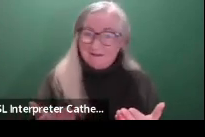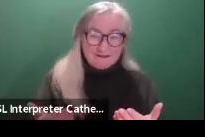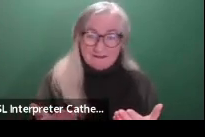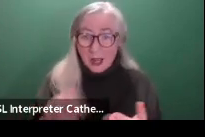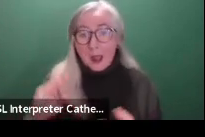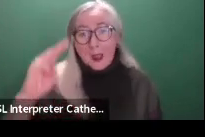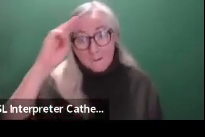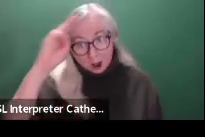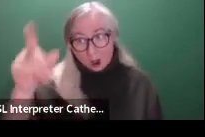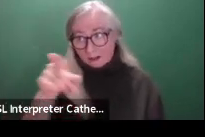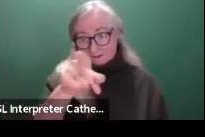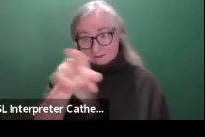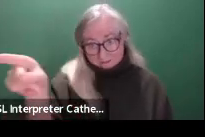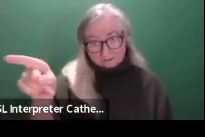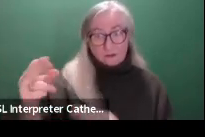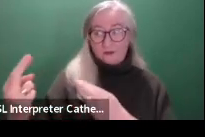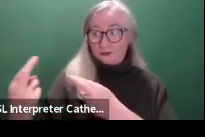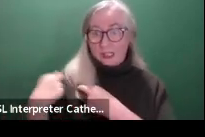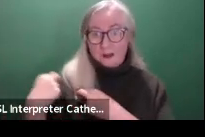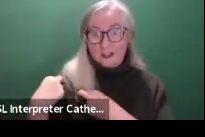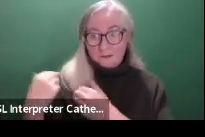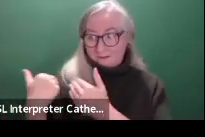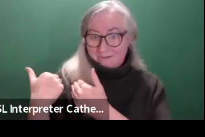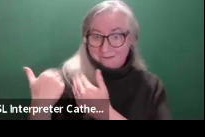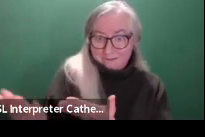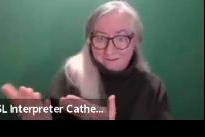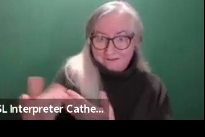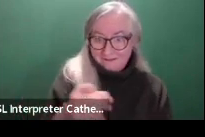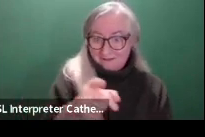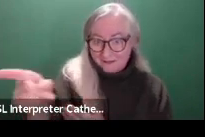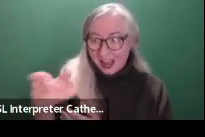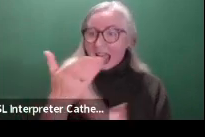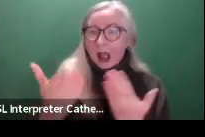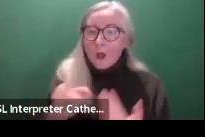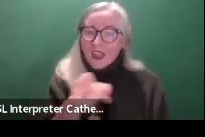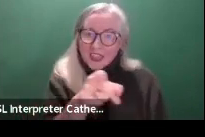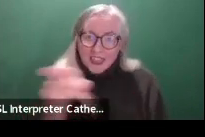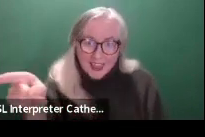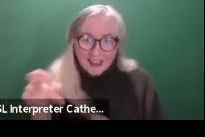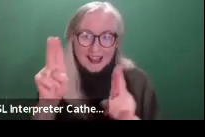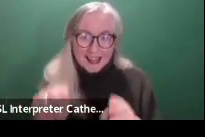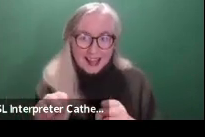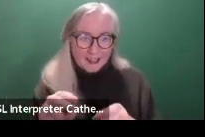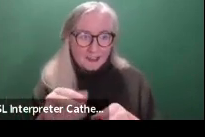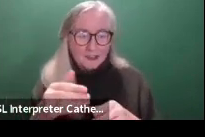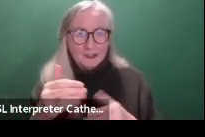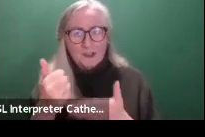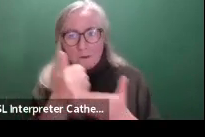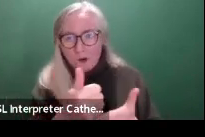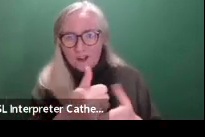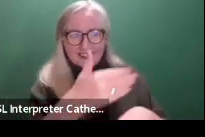employers' responsibility to see how they can support their employees in the